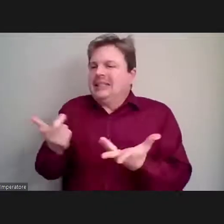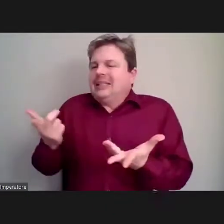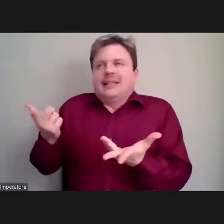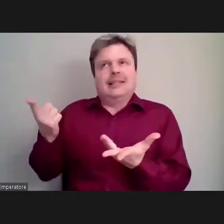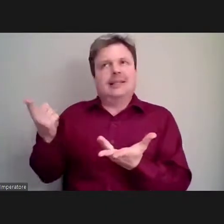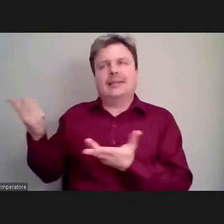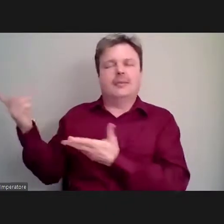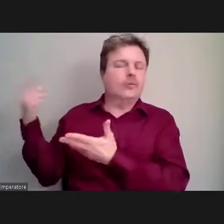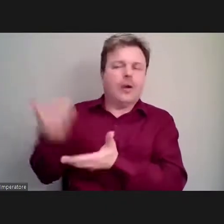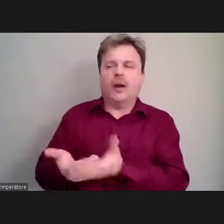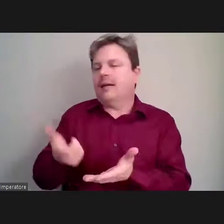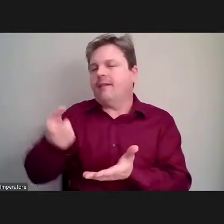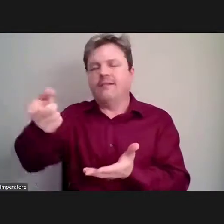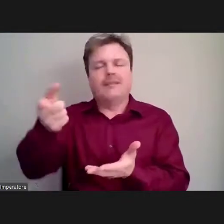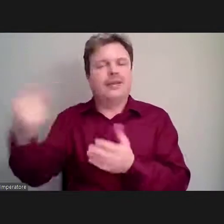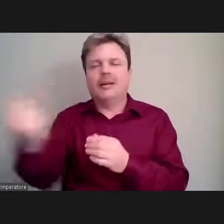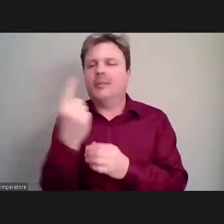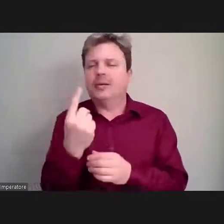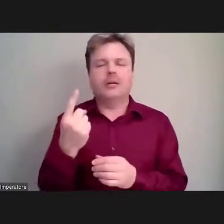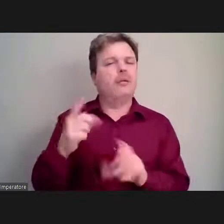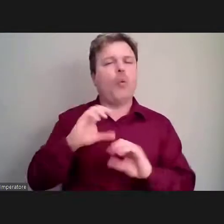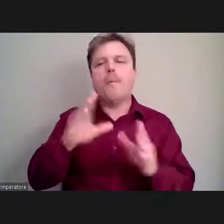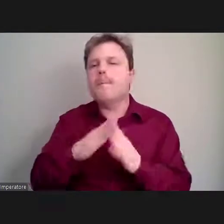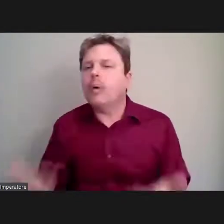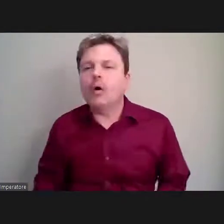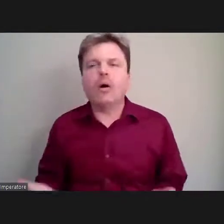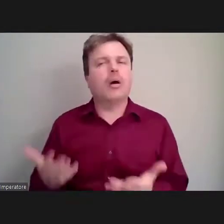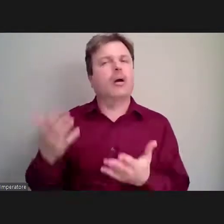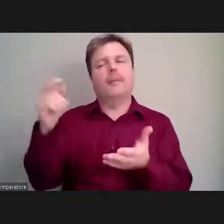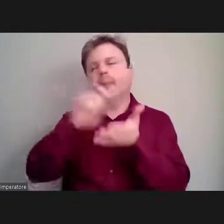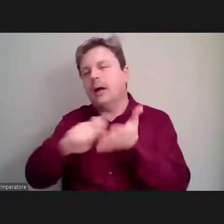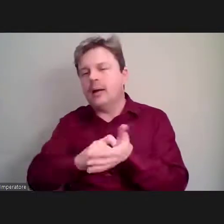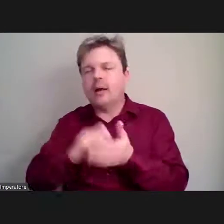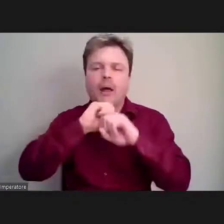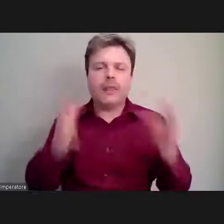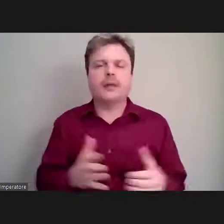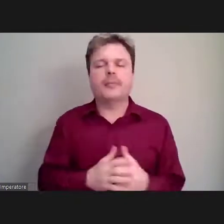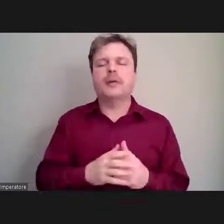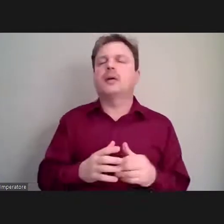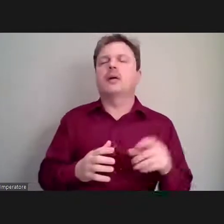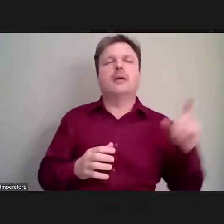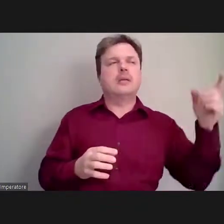And she essentially was saying to me, set one expectation and go from there.